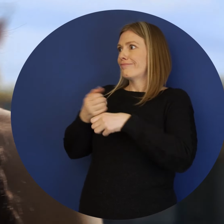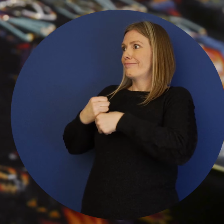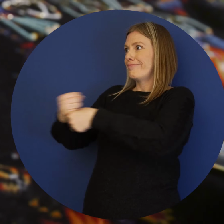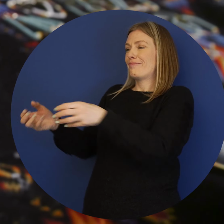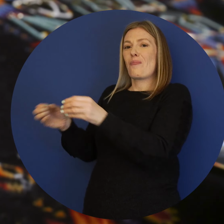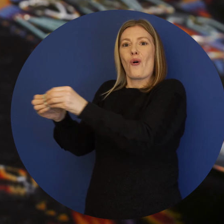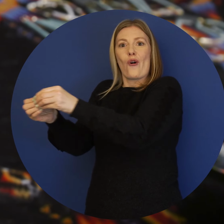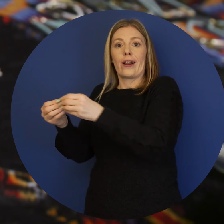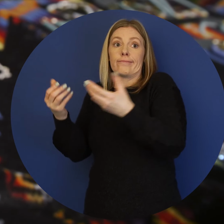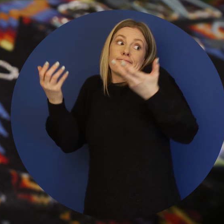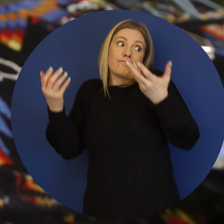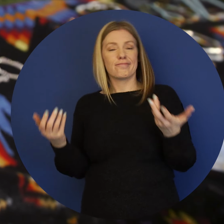are.